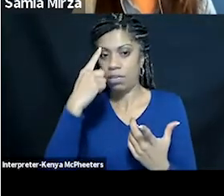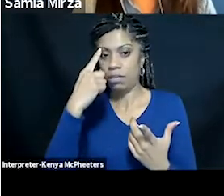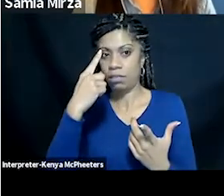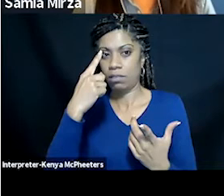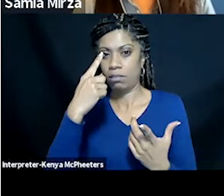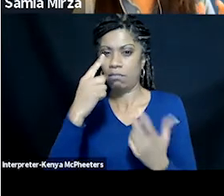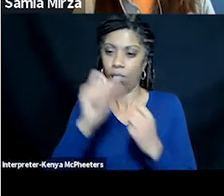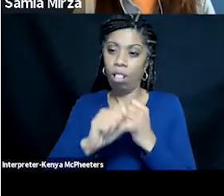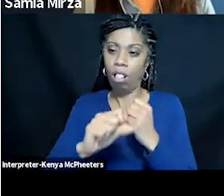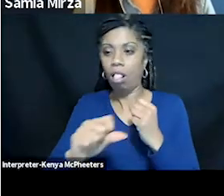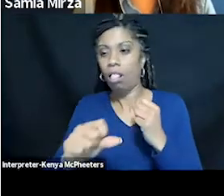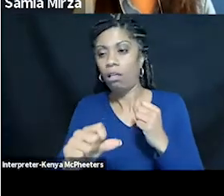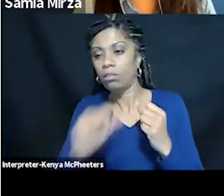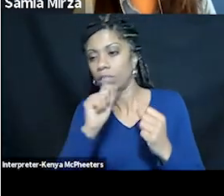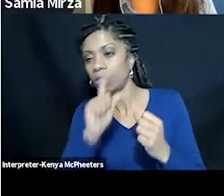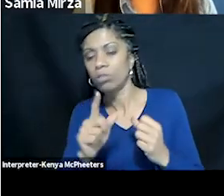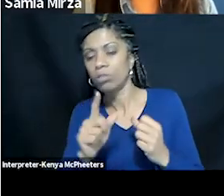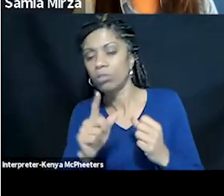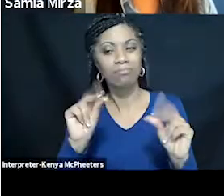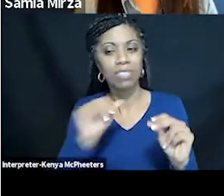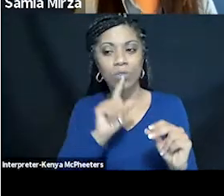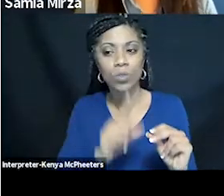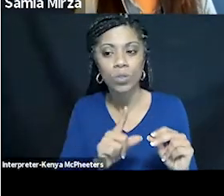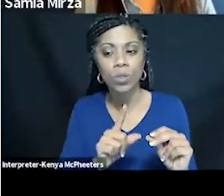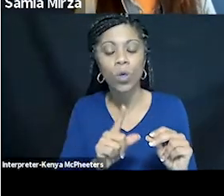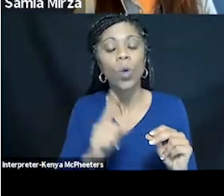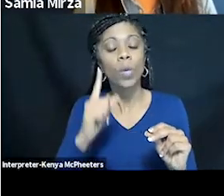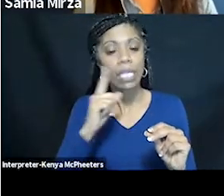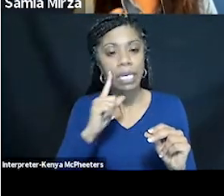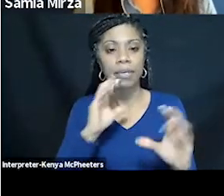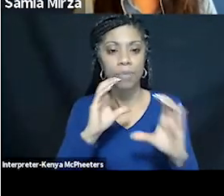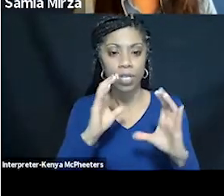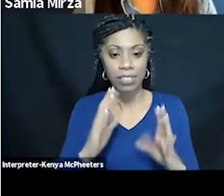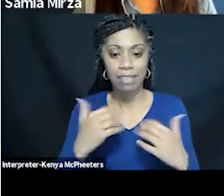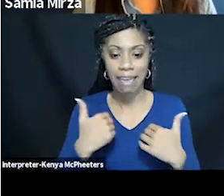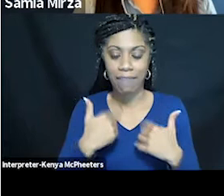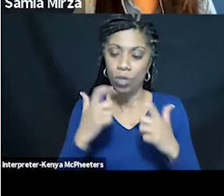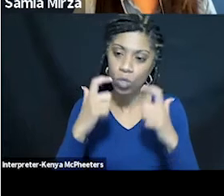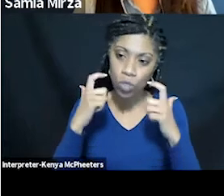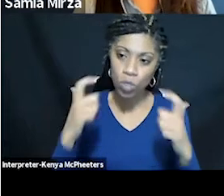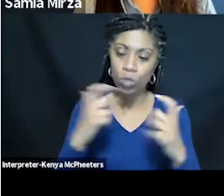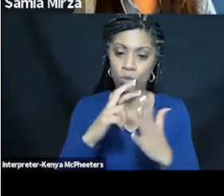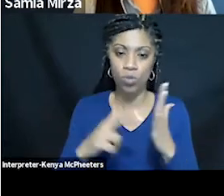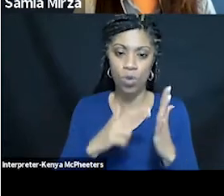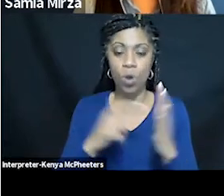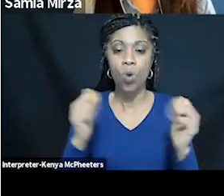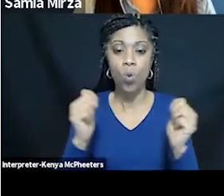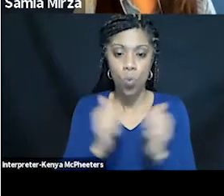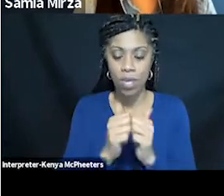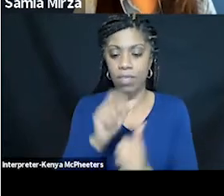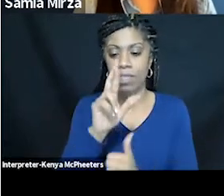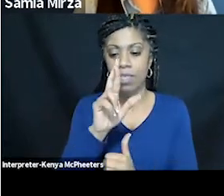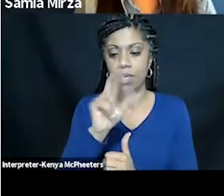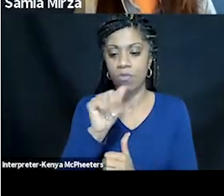exaggeration. We believe that communicators have a huge role in racial equity work. And today we want to tell you what we believe your role is and walk